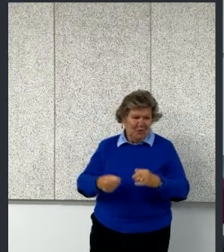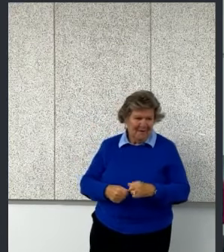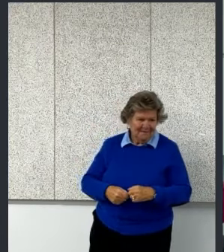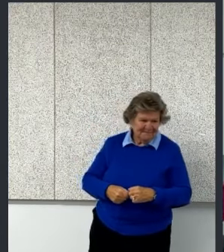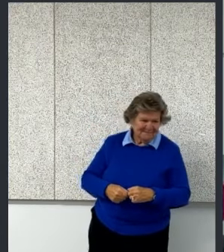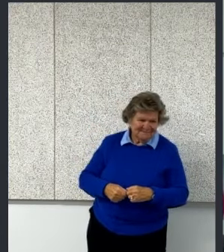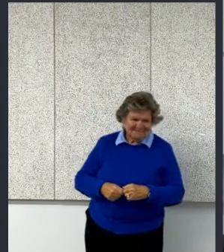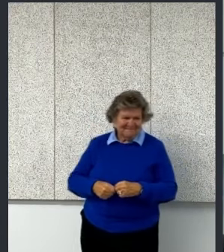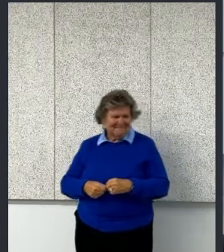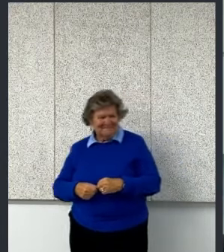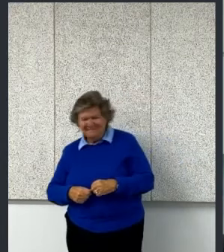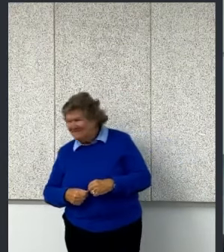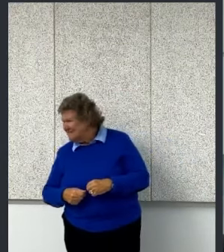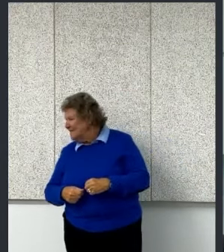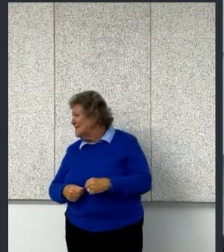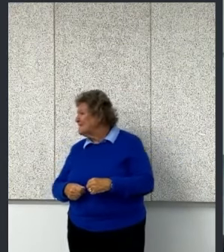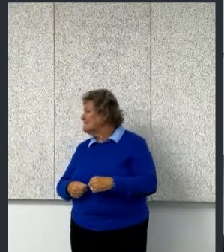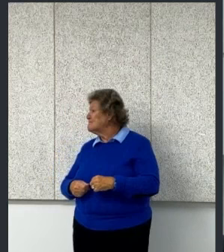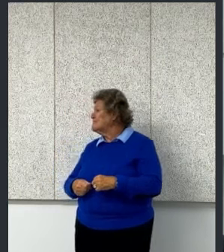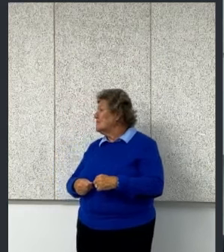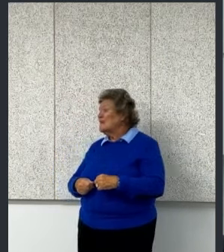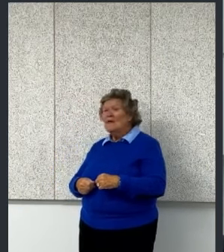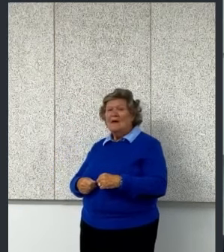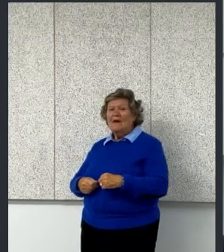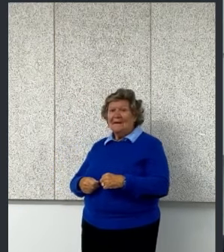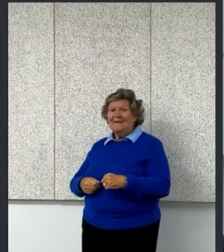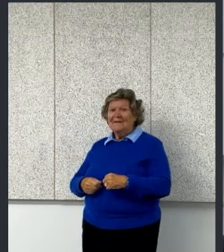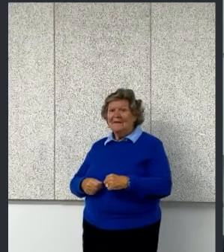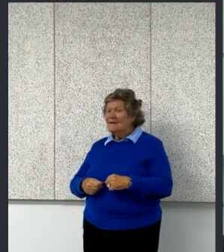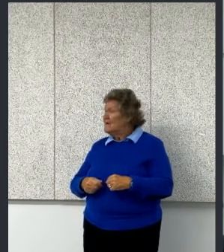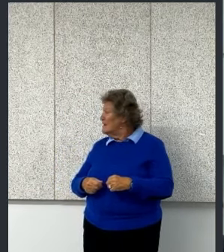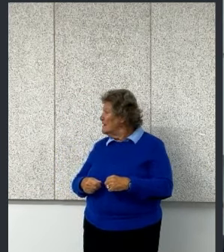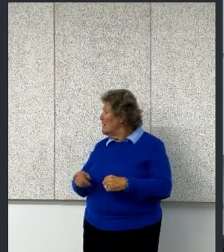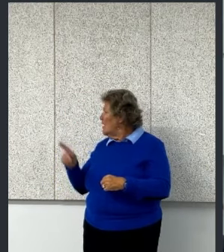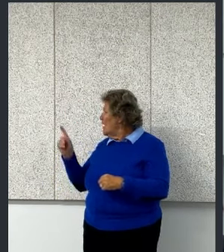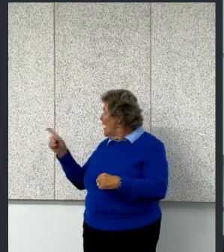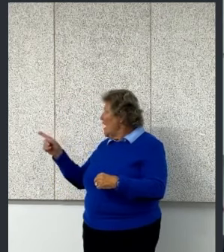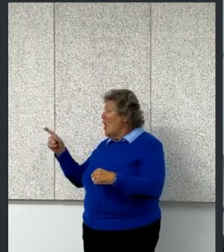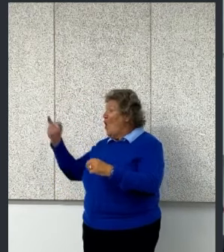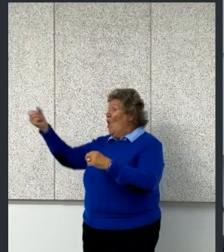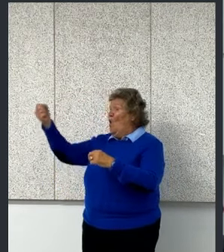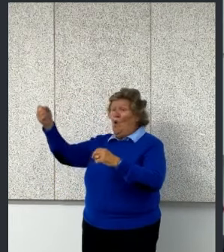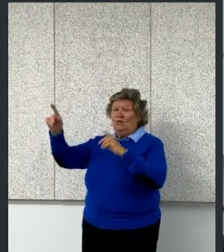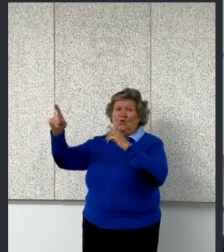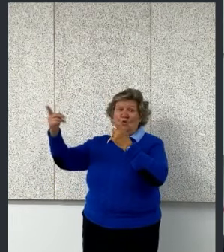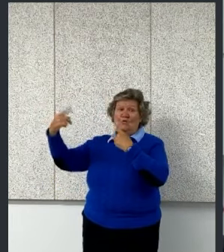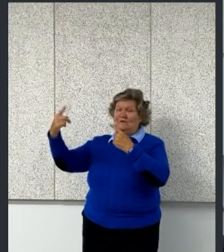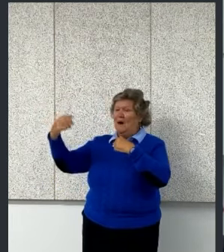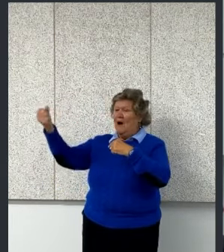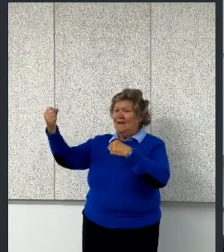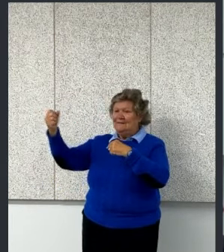Yeah, lots of them. I'm gonna table responses. I'm sorry, it's my fault. No, that's my fault. Great.